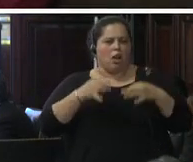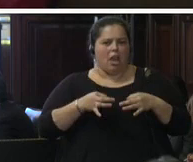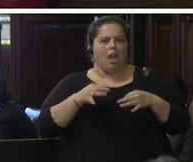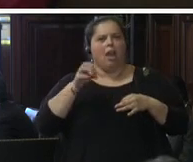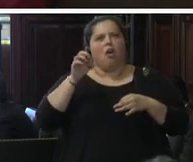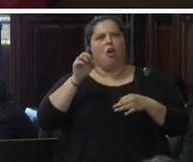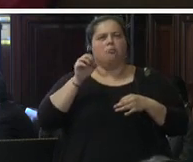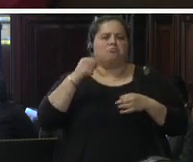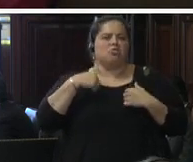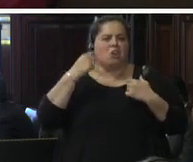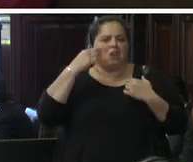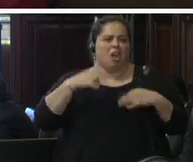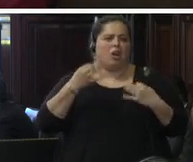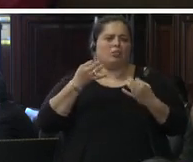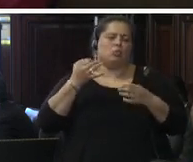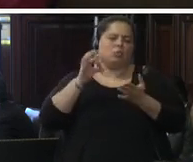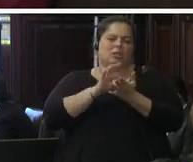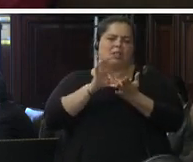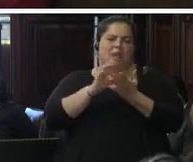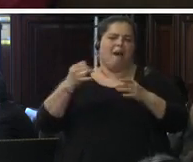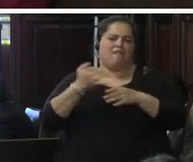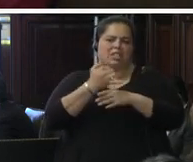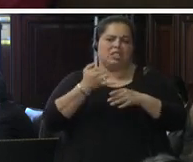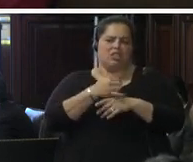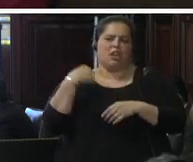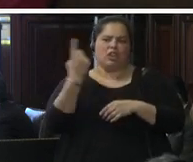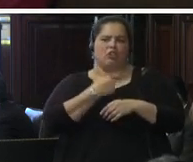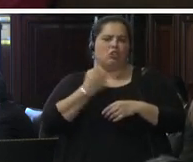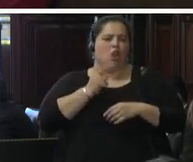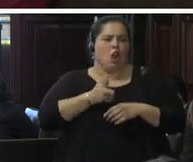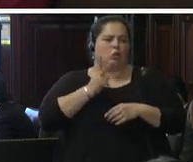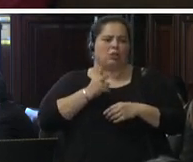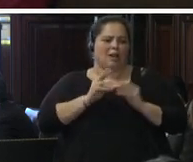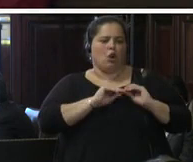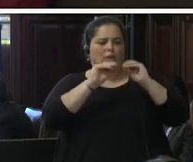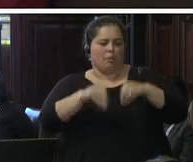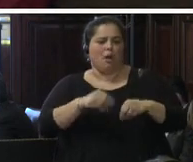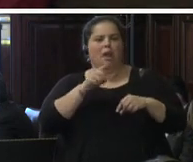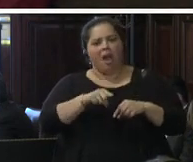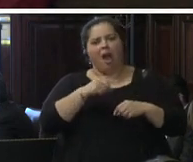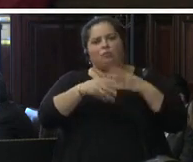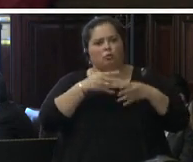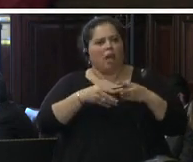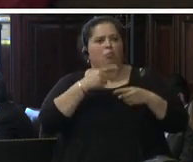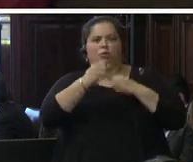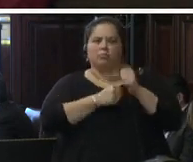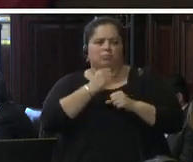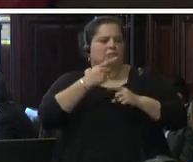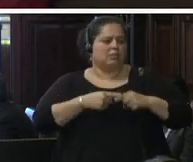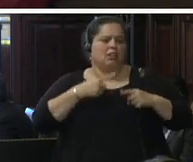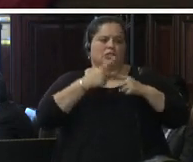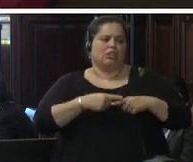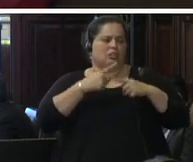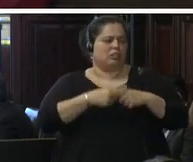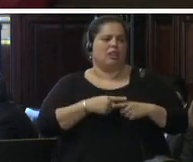humans set up it hasn't worked in all the centuries that every single country has used this we we really